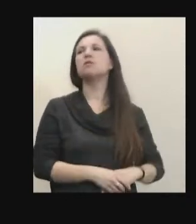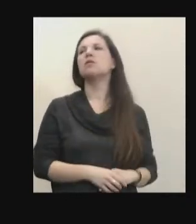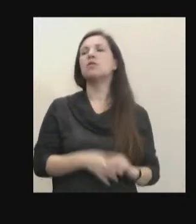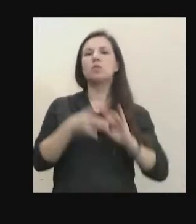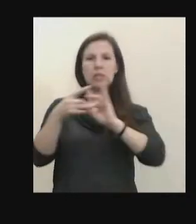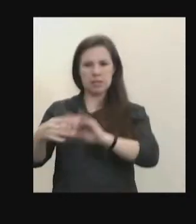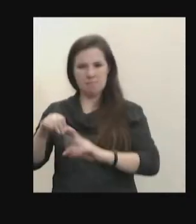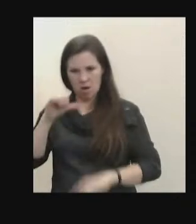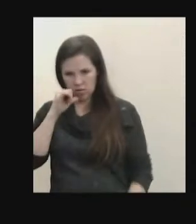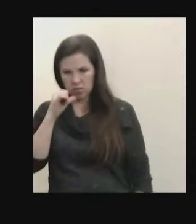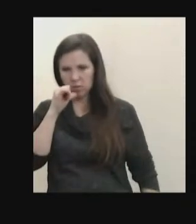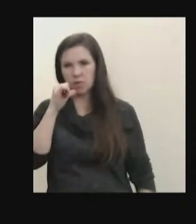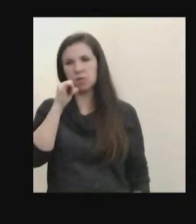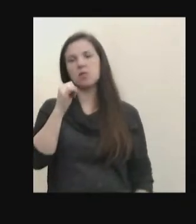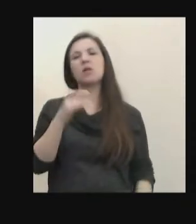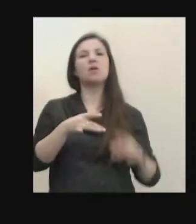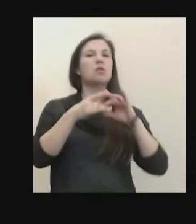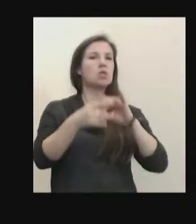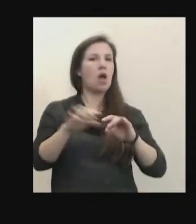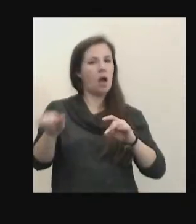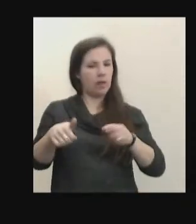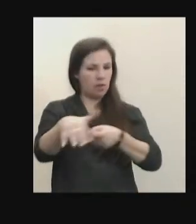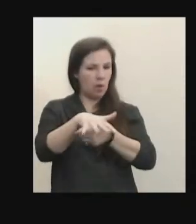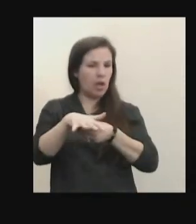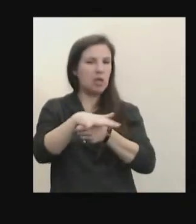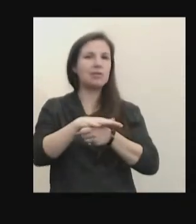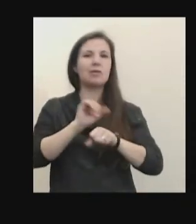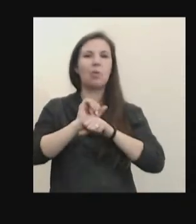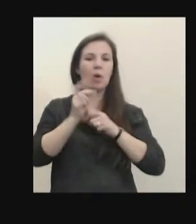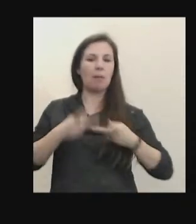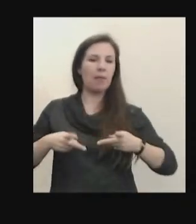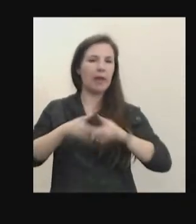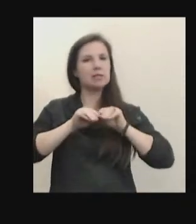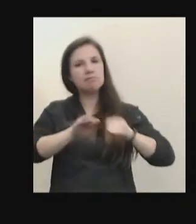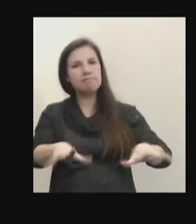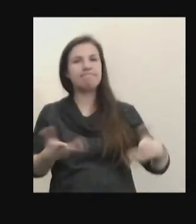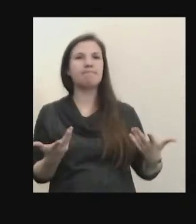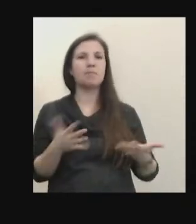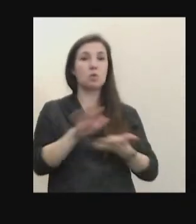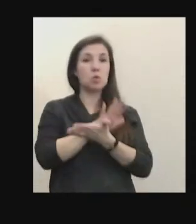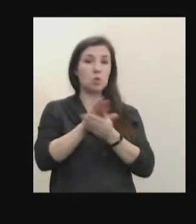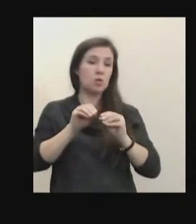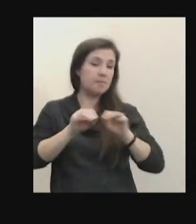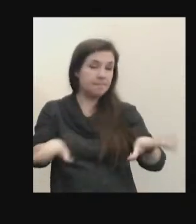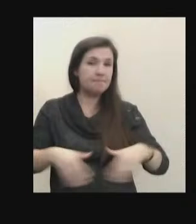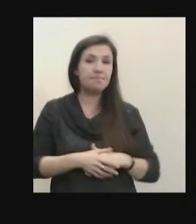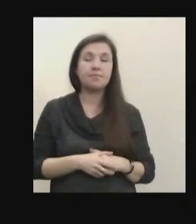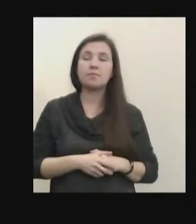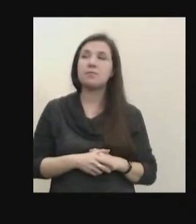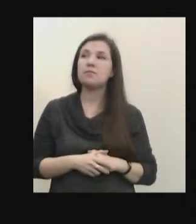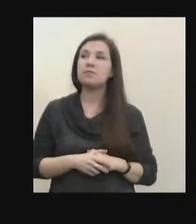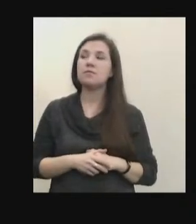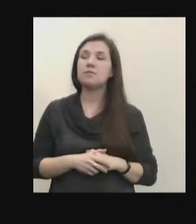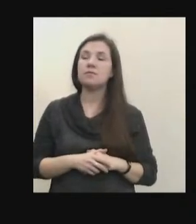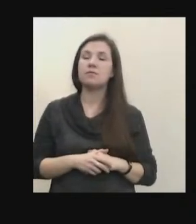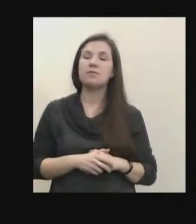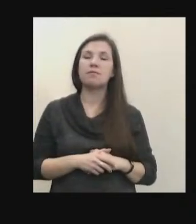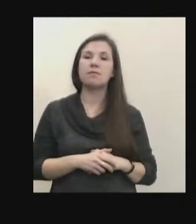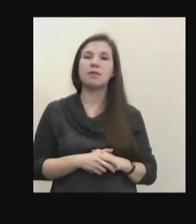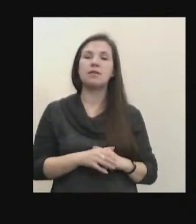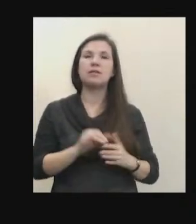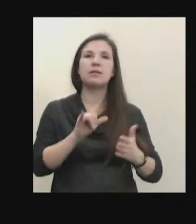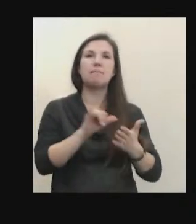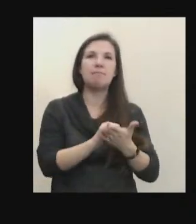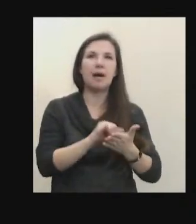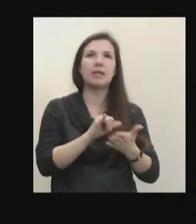seen cases associated with other locations, workplaces, schools. It is impossible to say